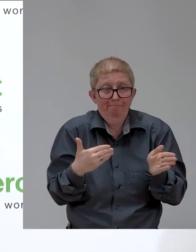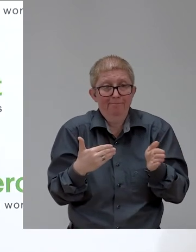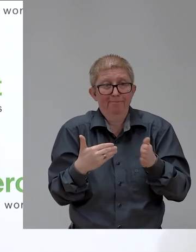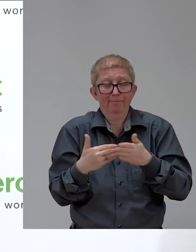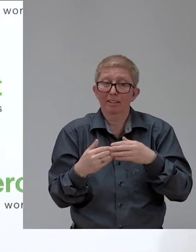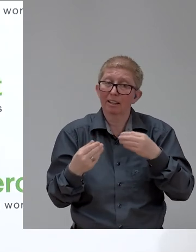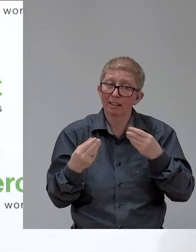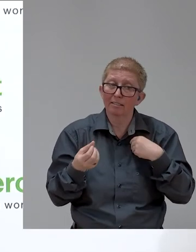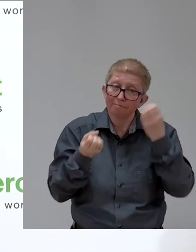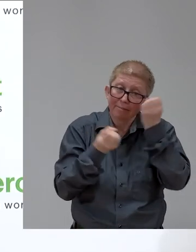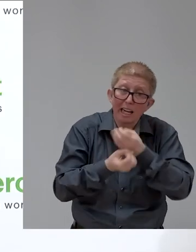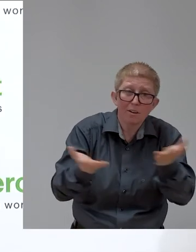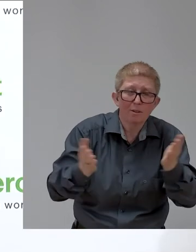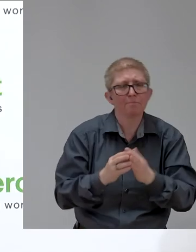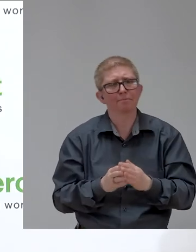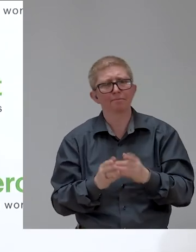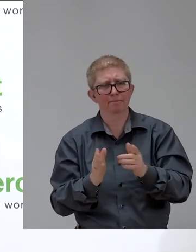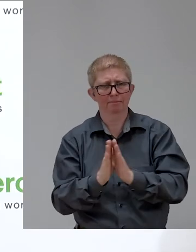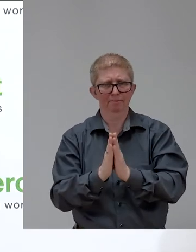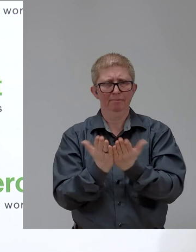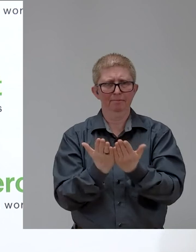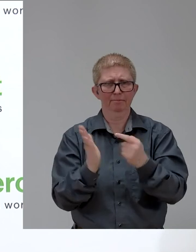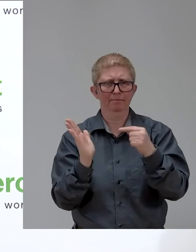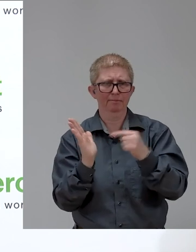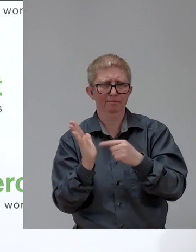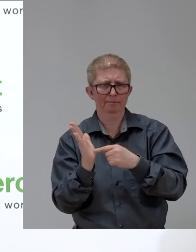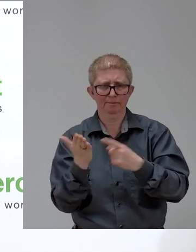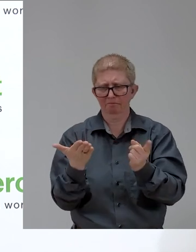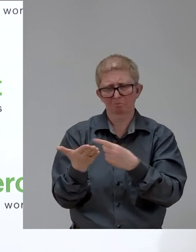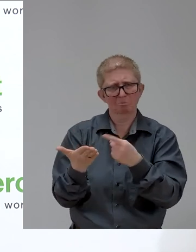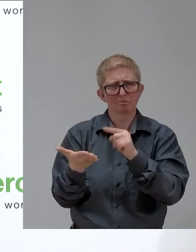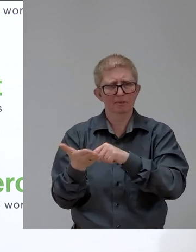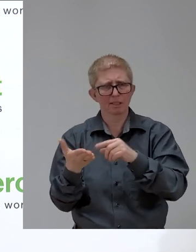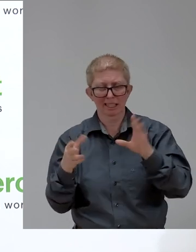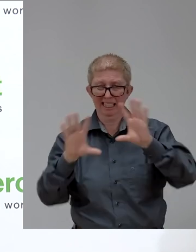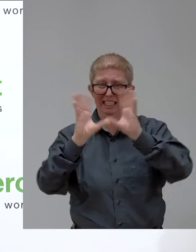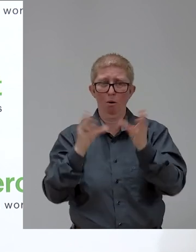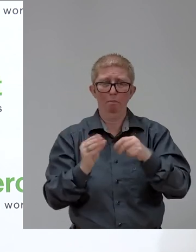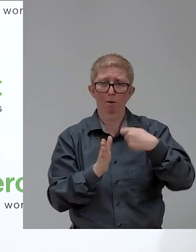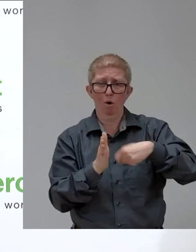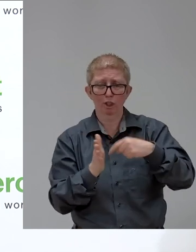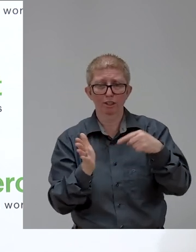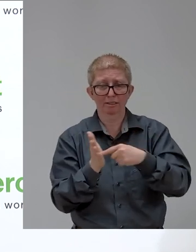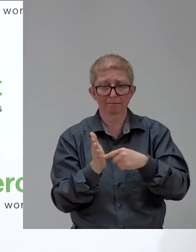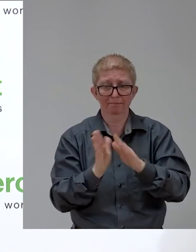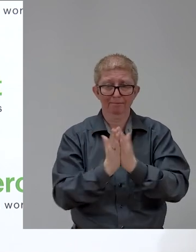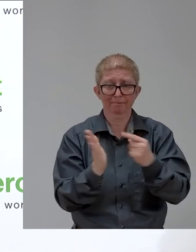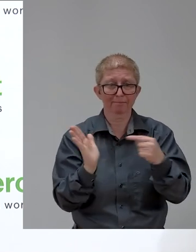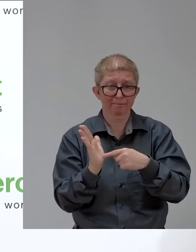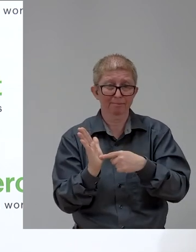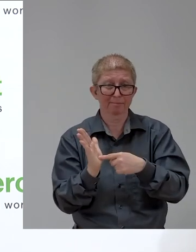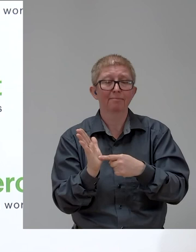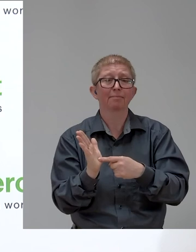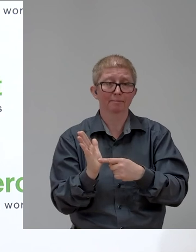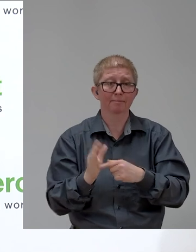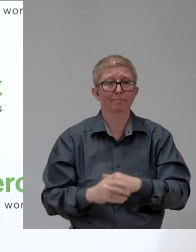Project Almanac, which includes a similar but more in-depth conversation on scaling and replication with